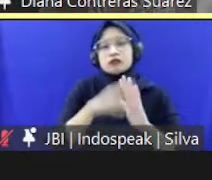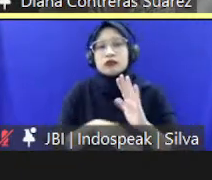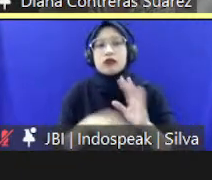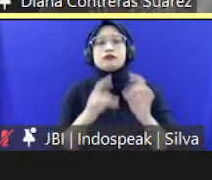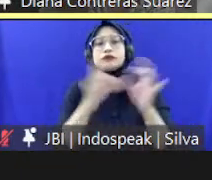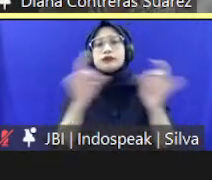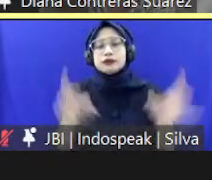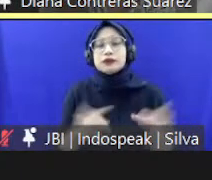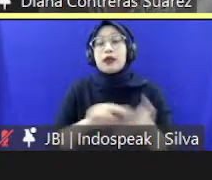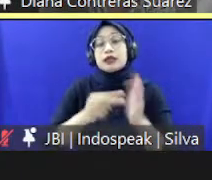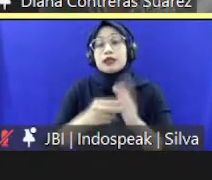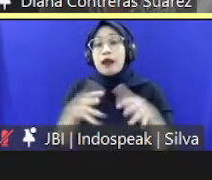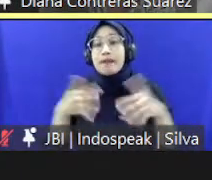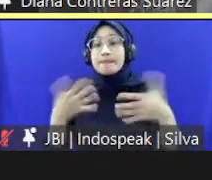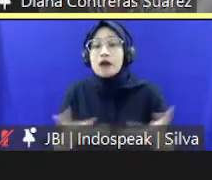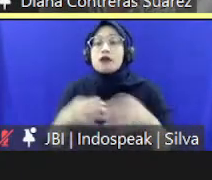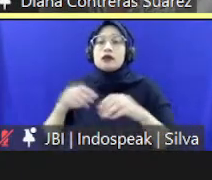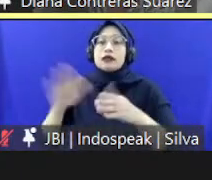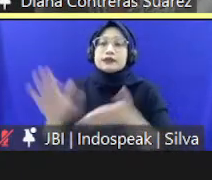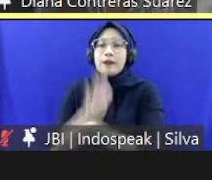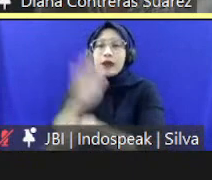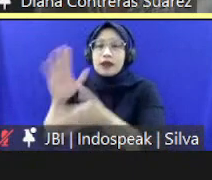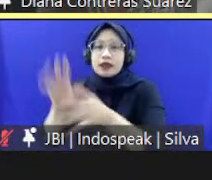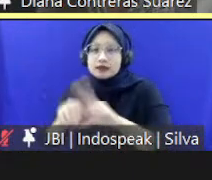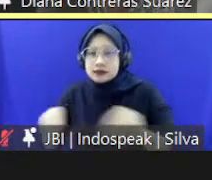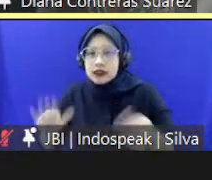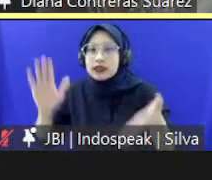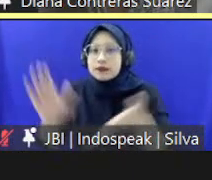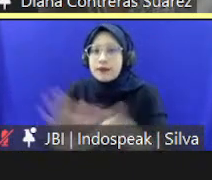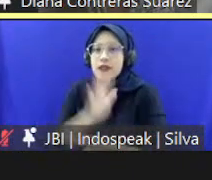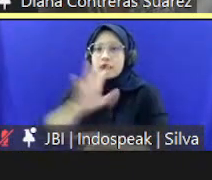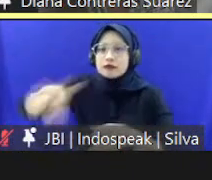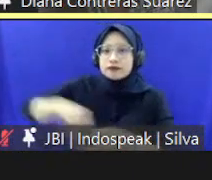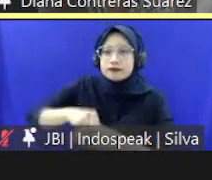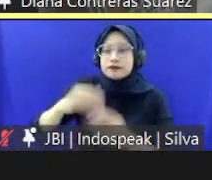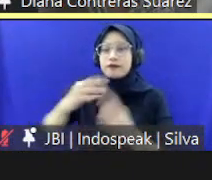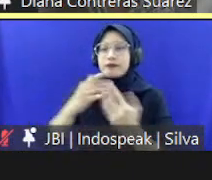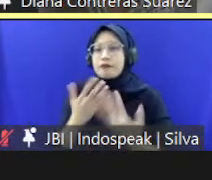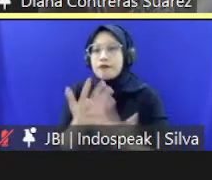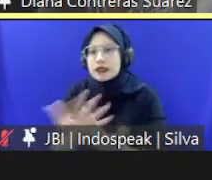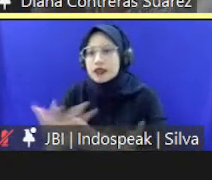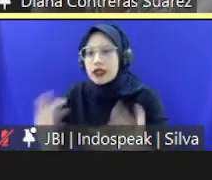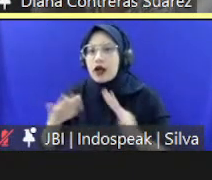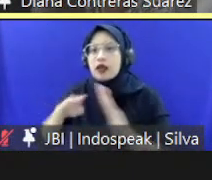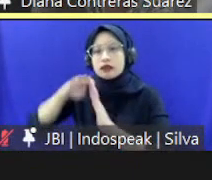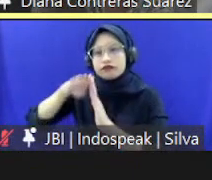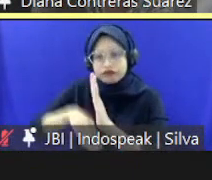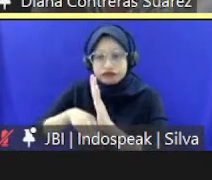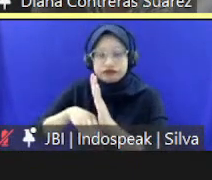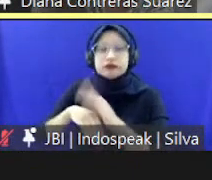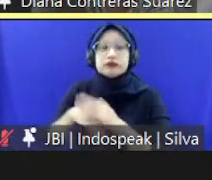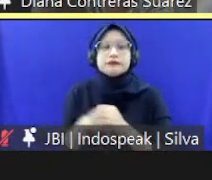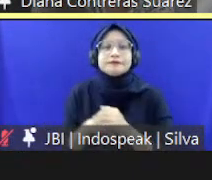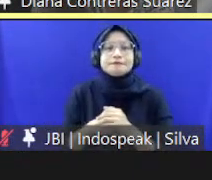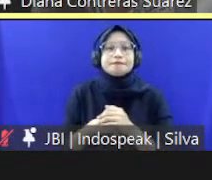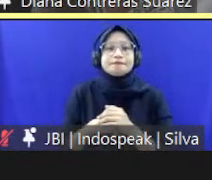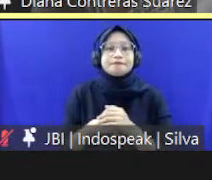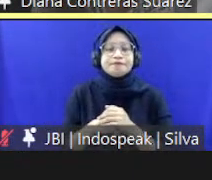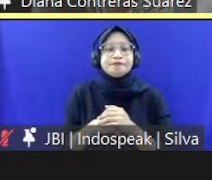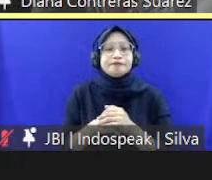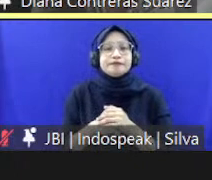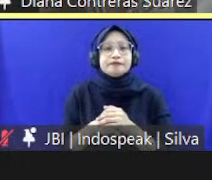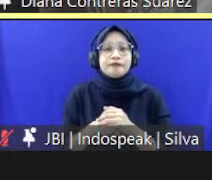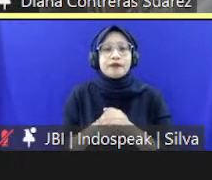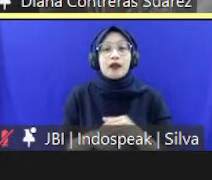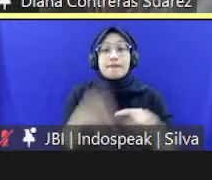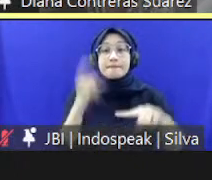lower labor market participation. They also have, that's even more prevalent for those households where the woman is the